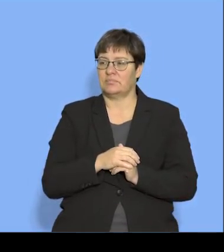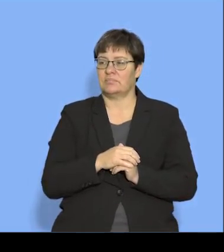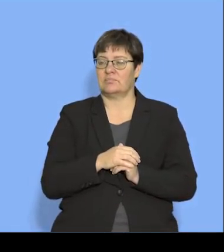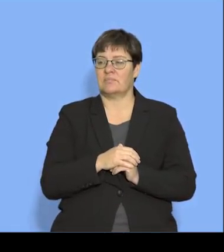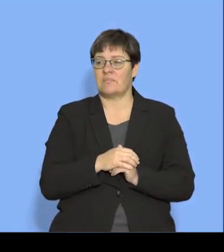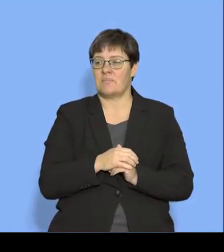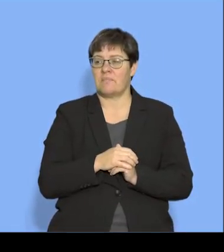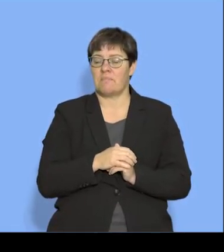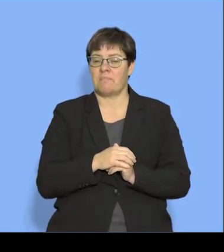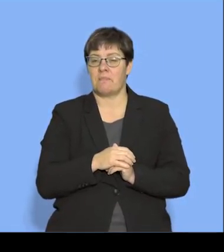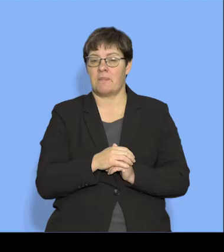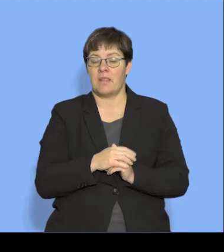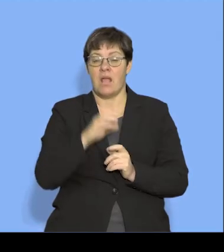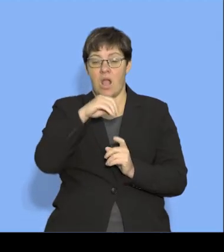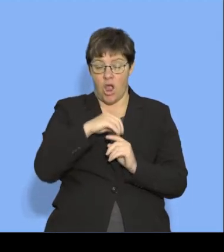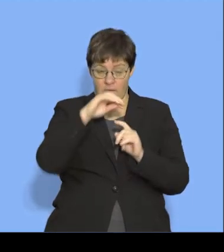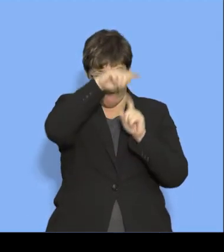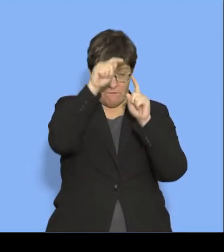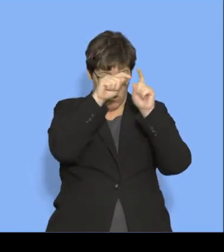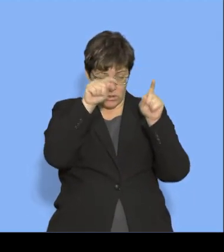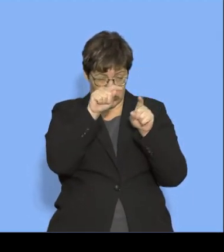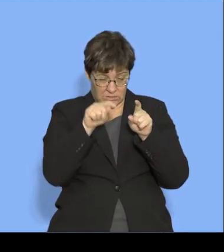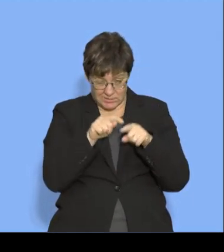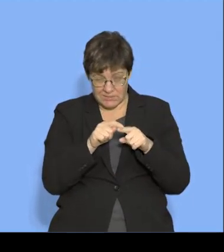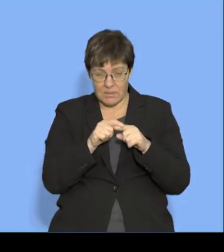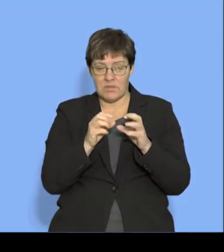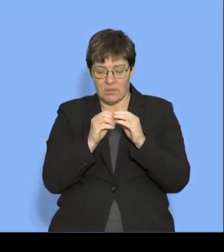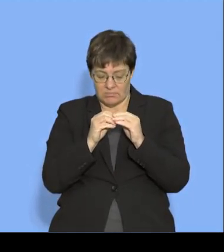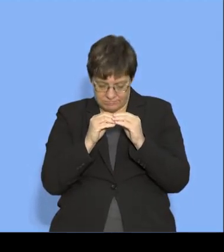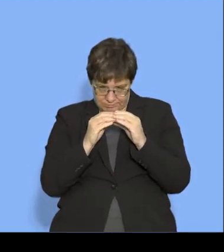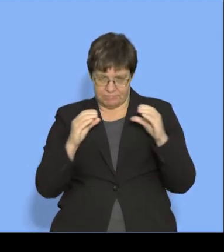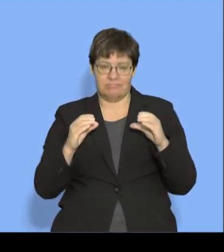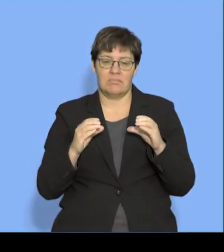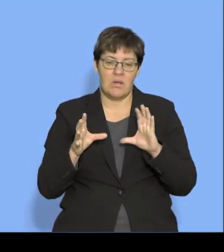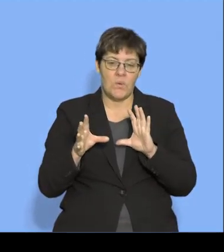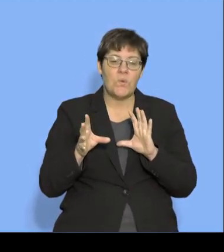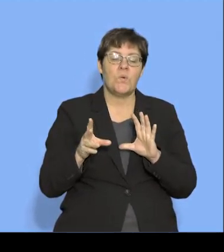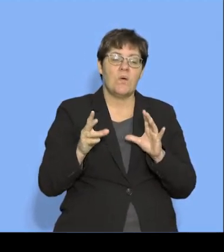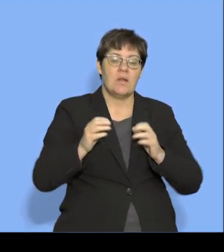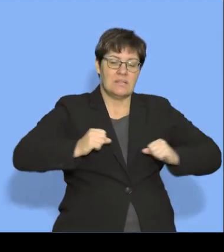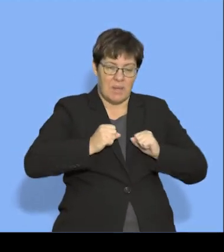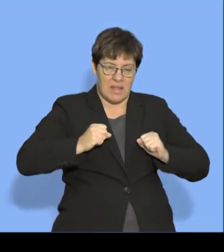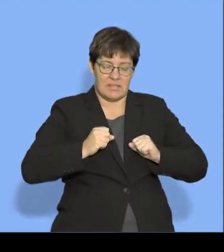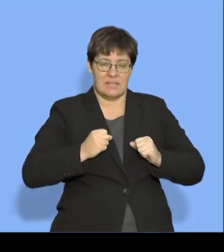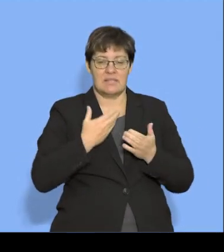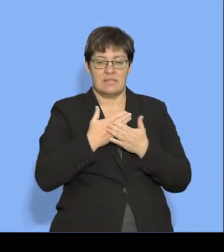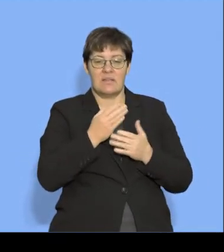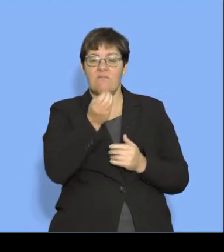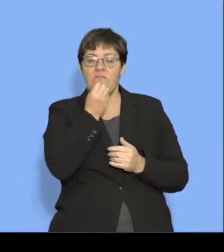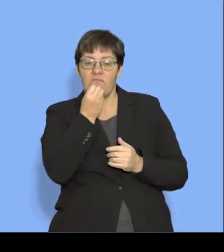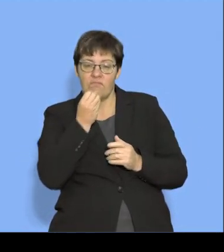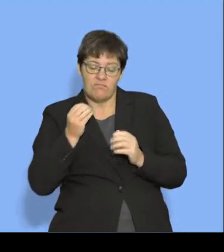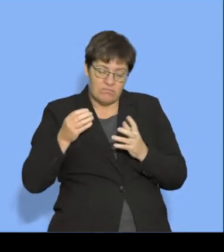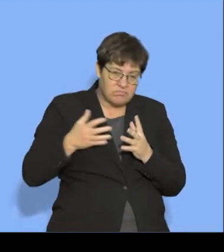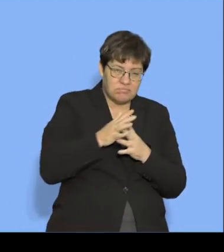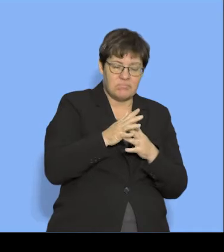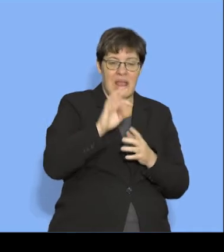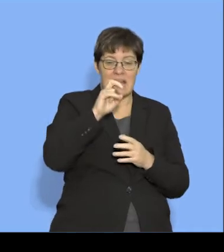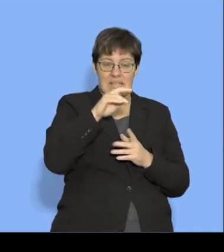on the internal surface area. Again, those folds increase the amount of space available for enzyme